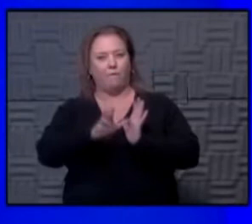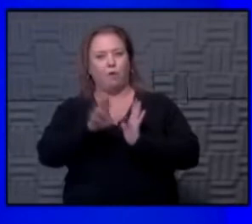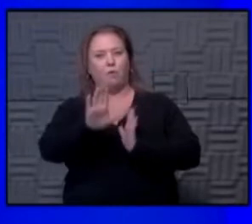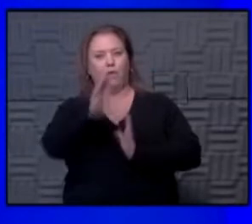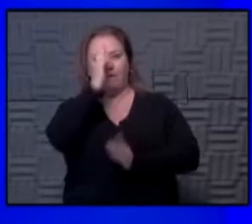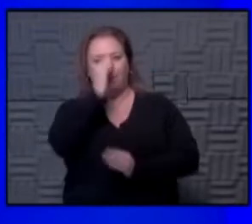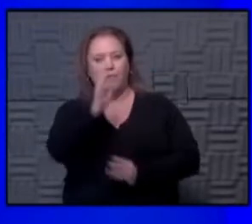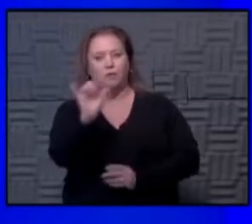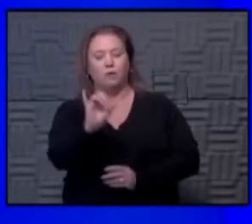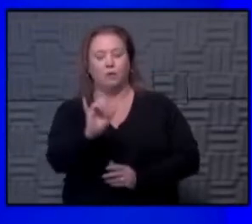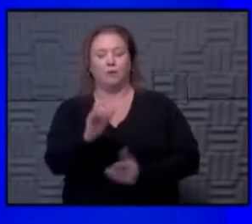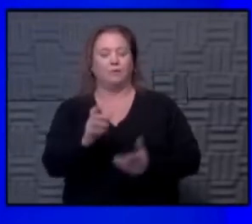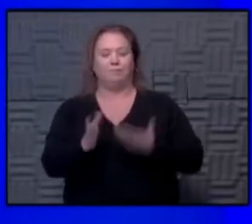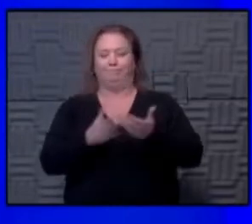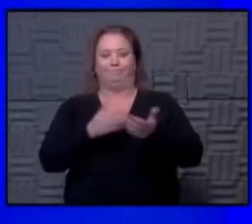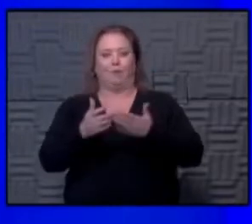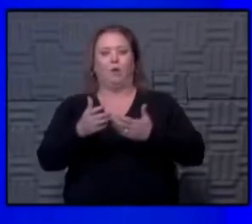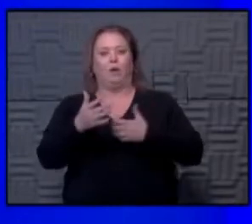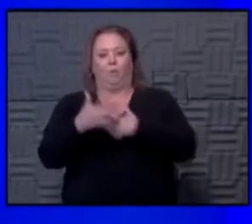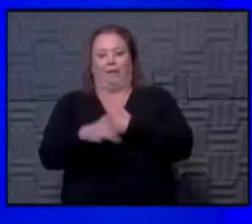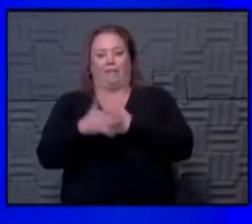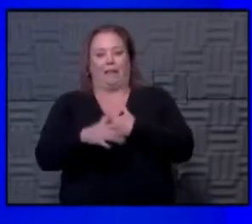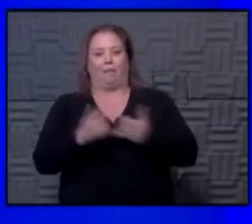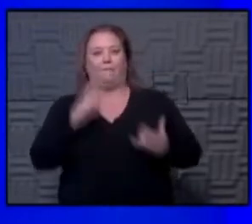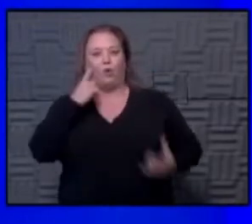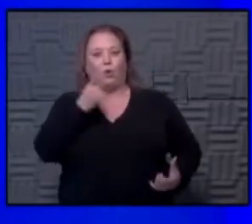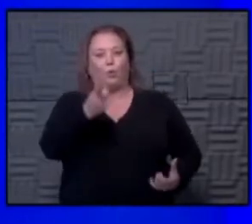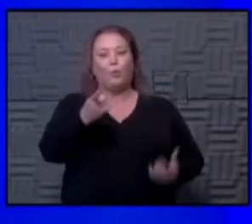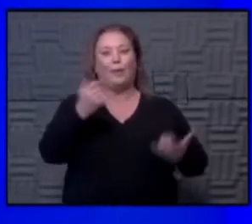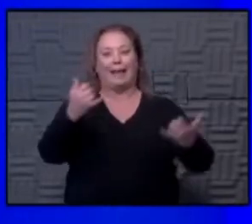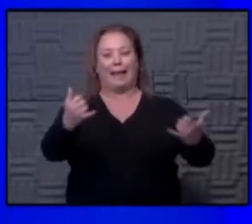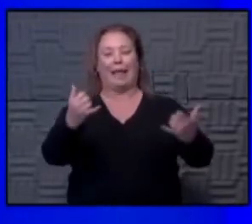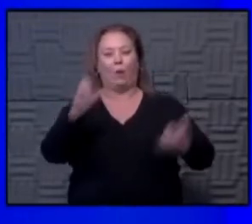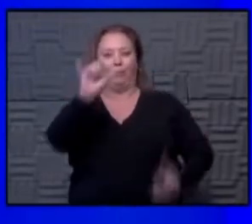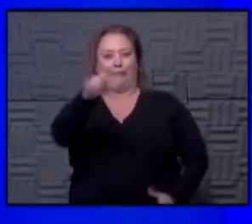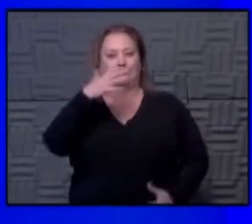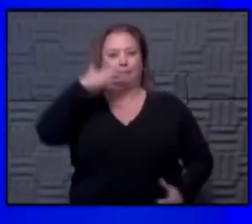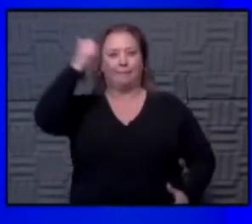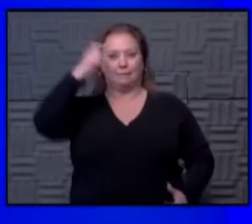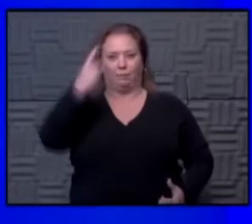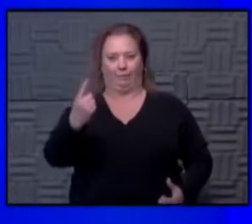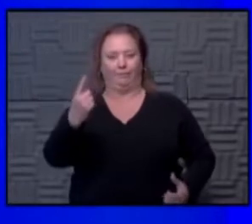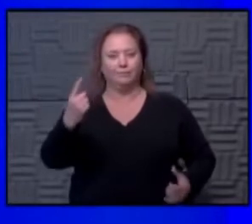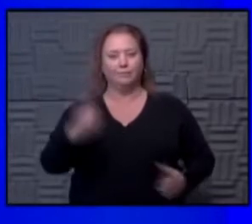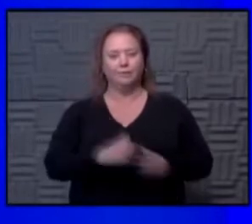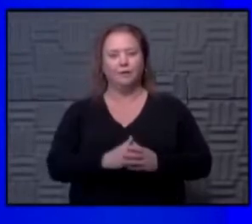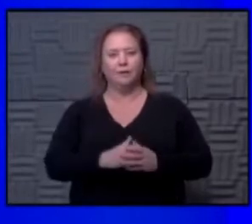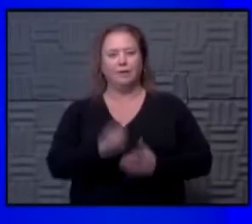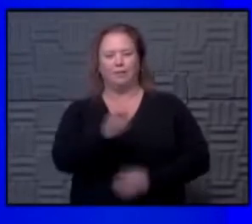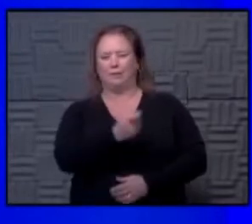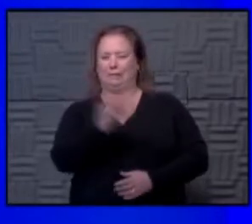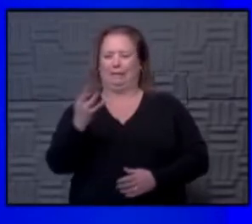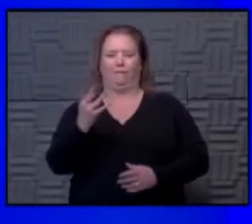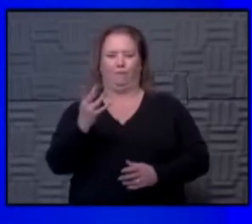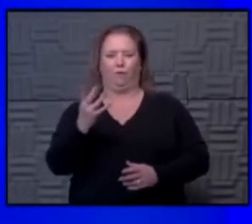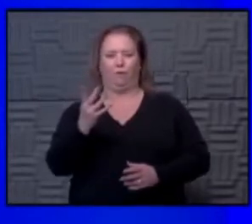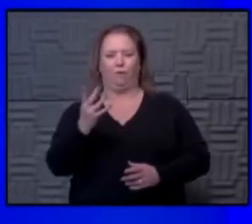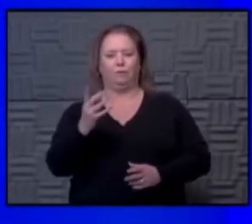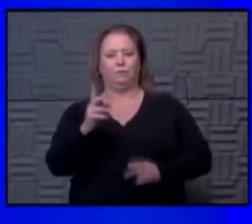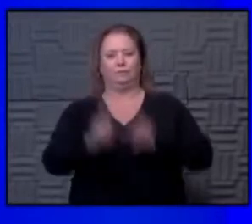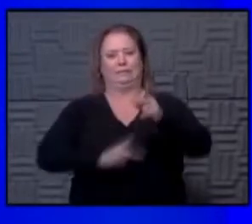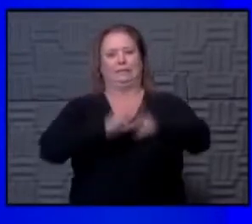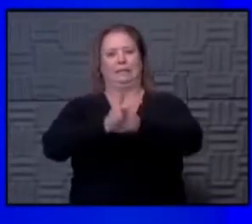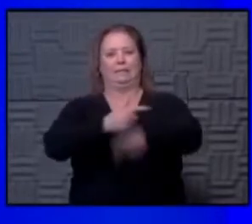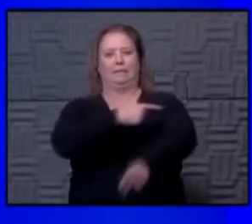just as you said, which one is available and what data do we have to review? And again, remember, there are several different types of vaccines